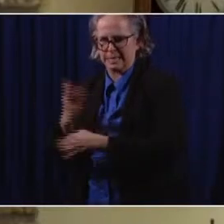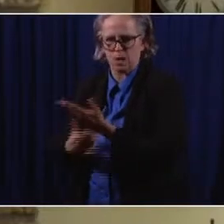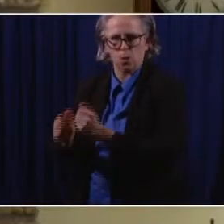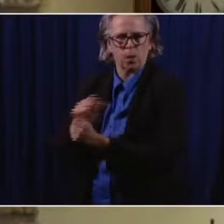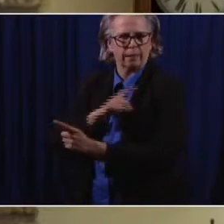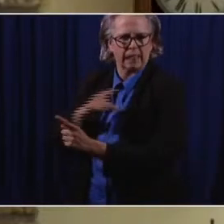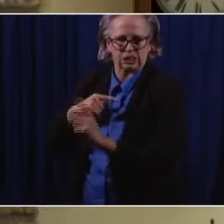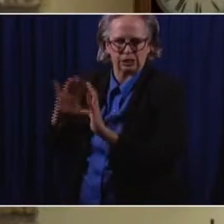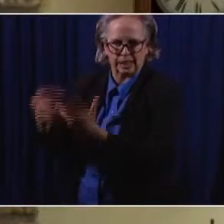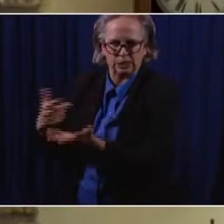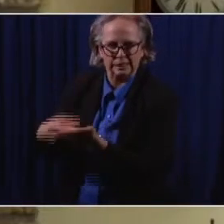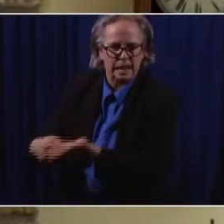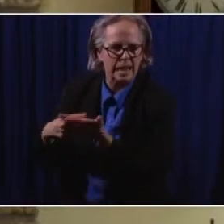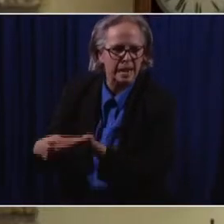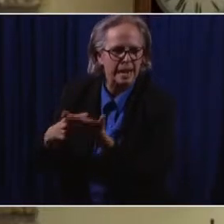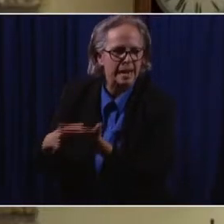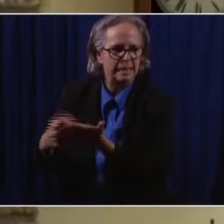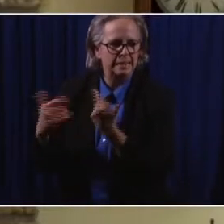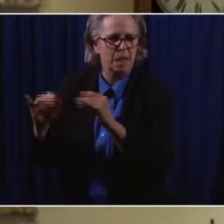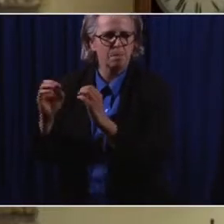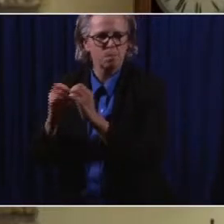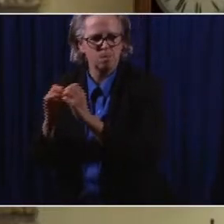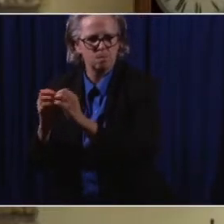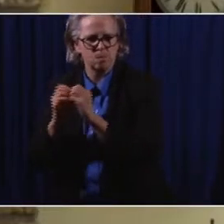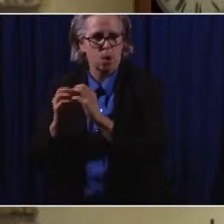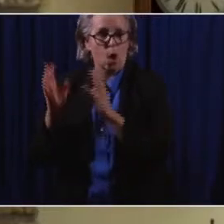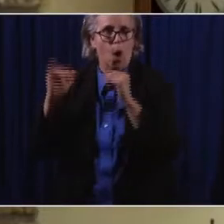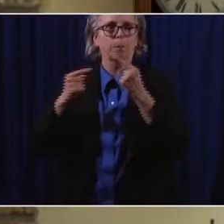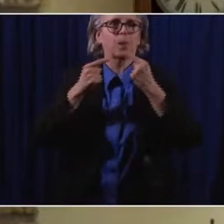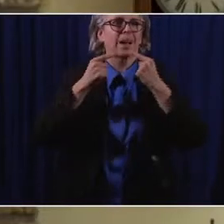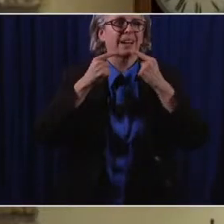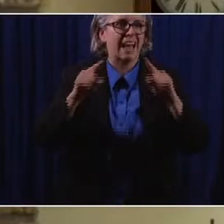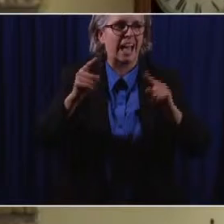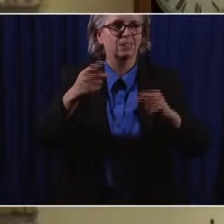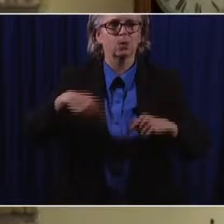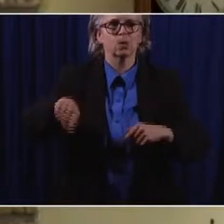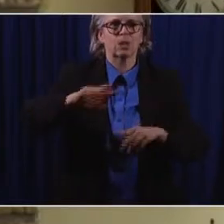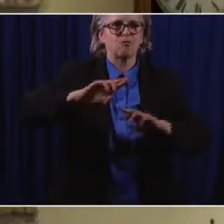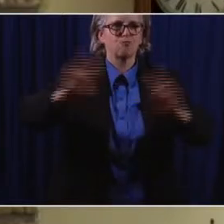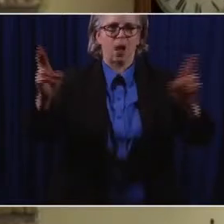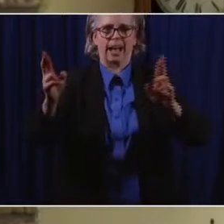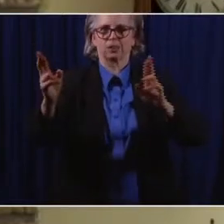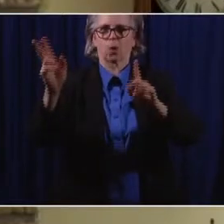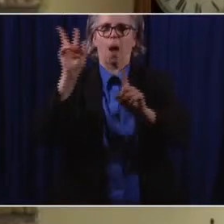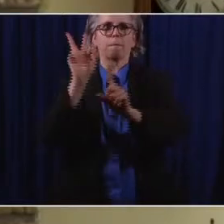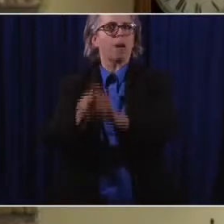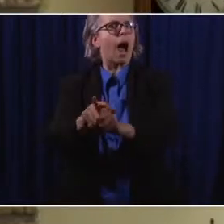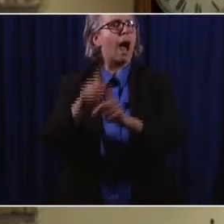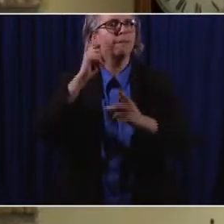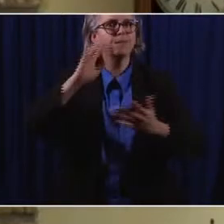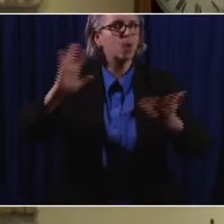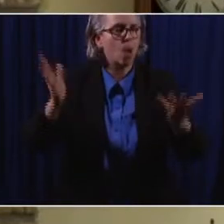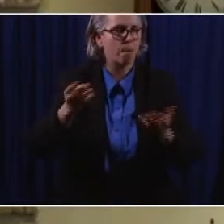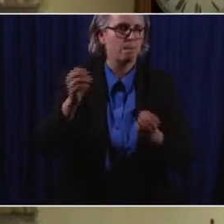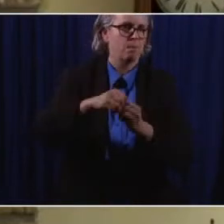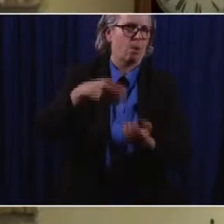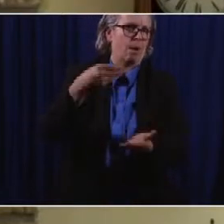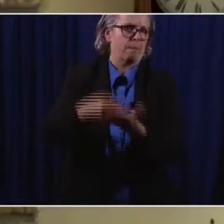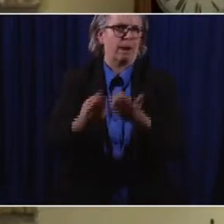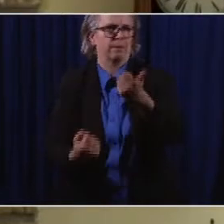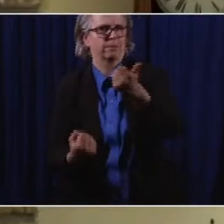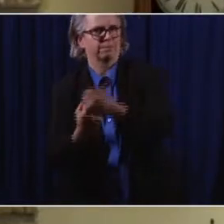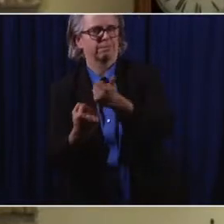put it out so that people can start applying. We'll be able to announce that, and we hope that will be early next week.